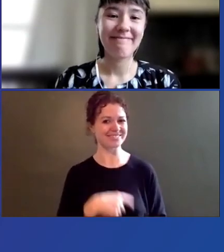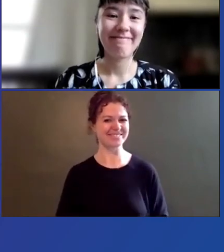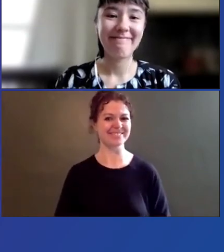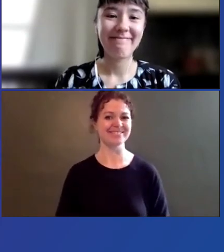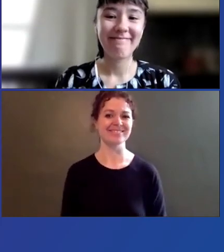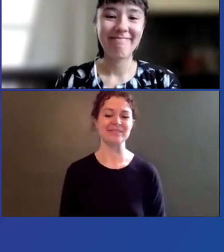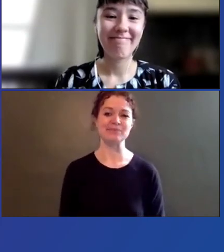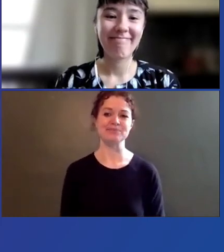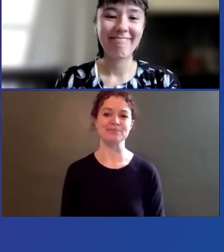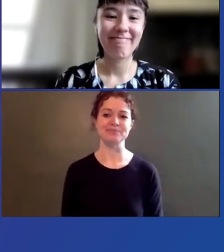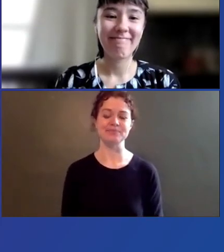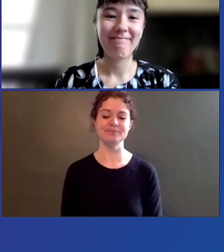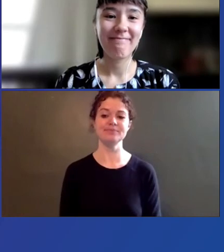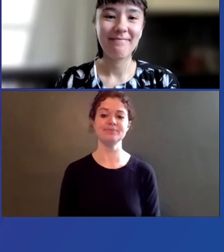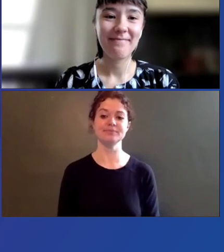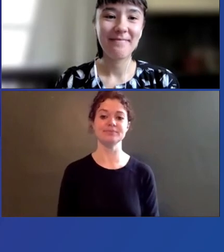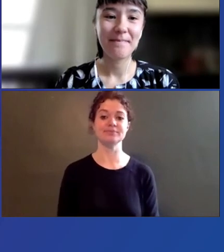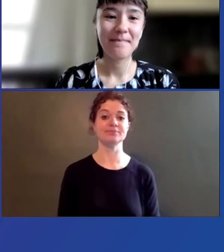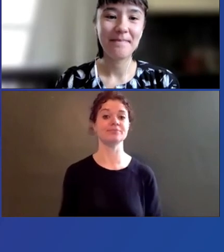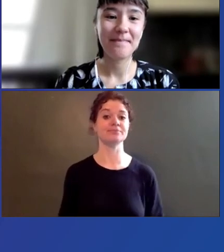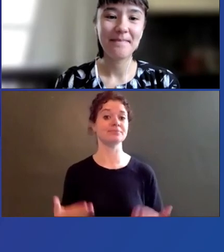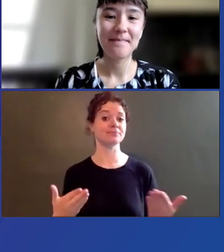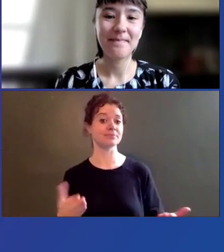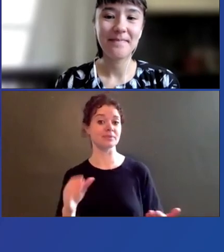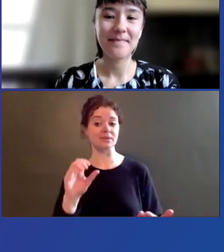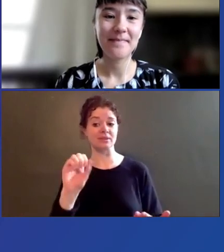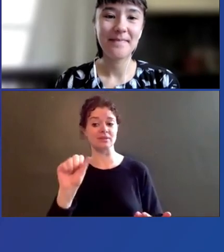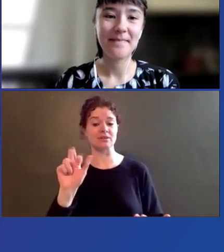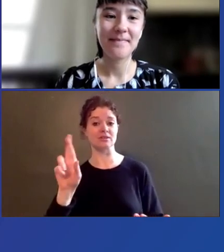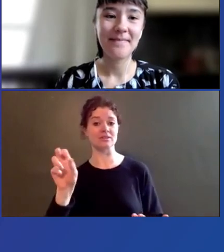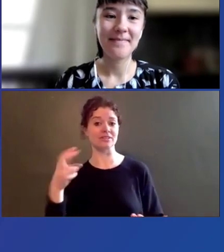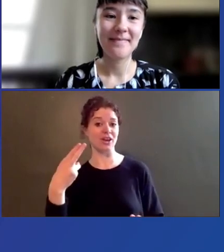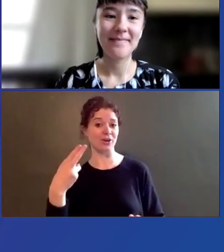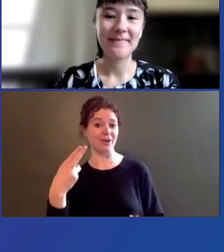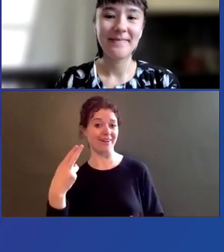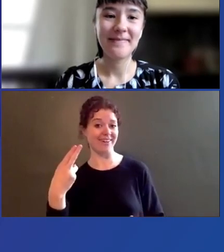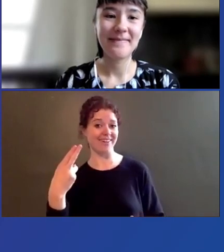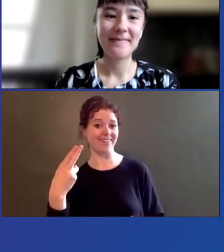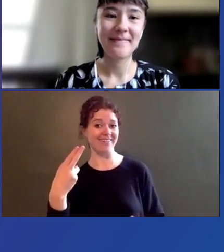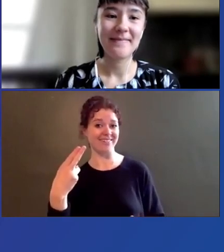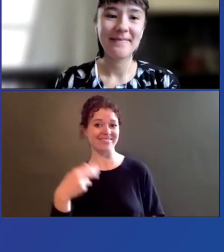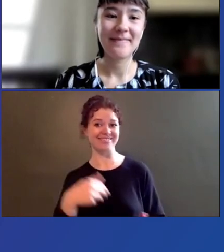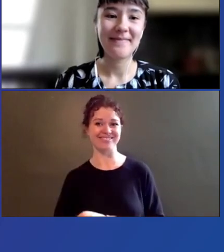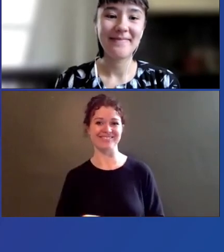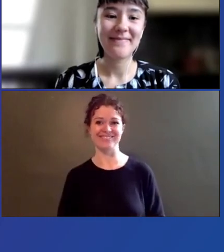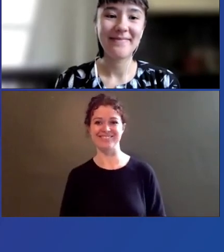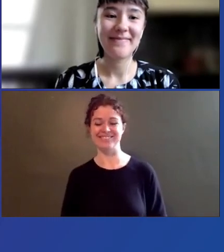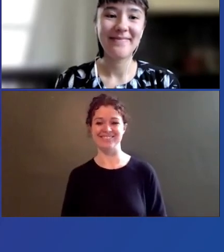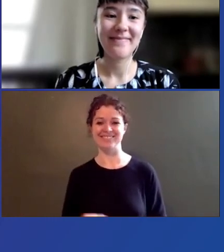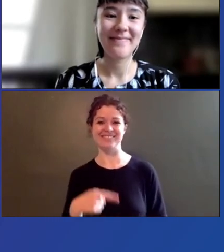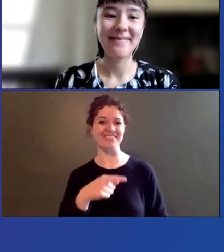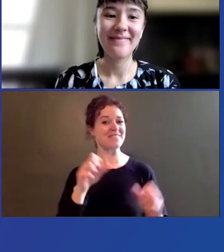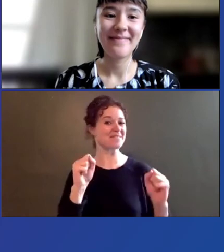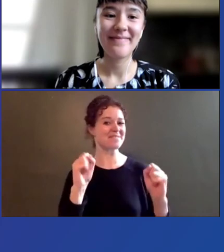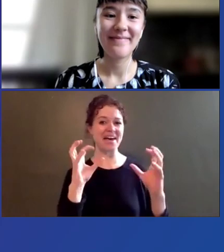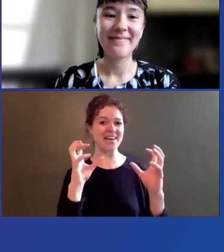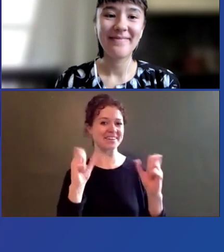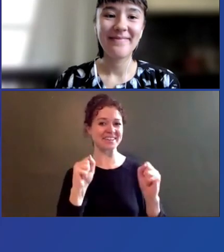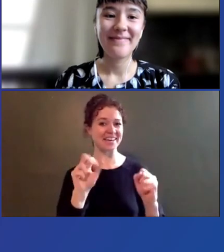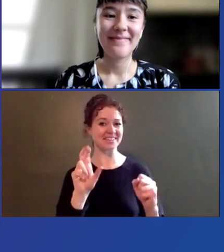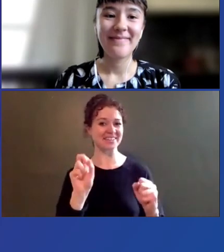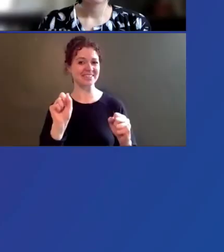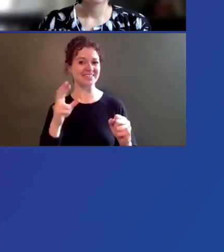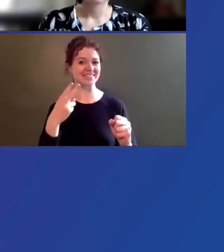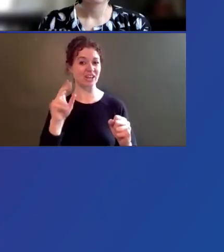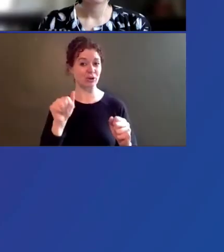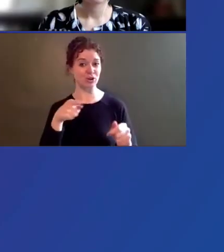Okay, Sarah, the intrepid and fantastic Sarah Bukowski, are you still